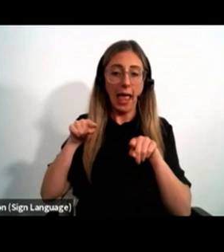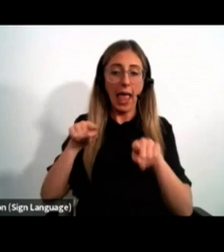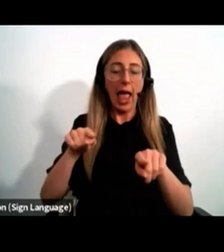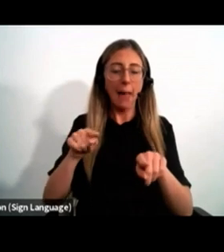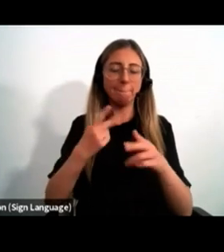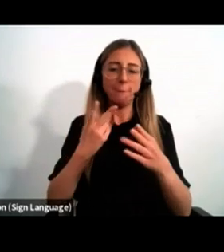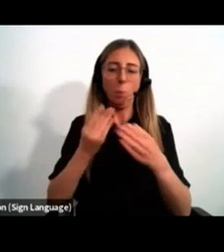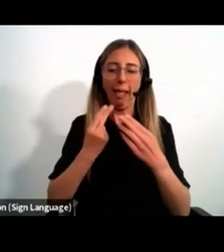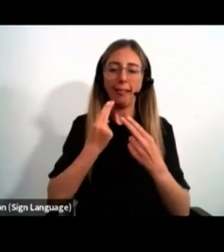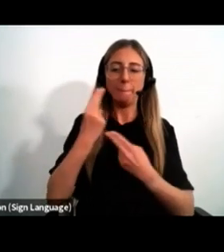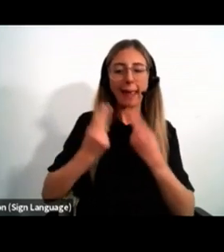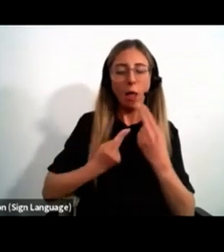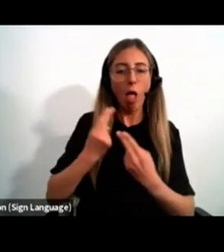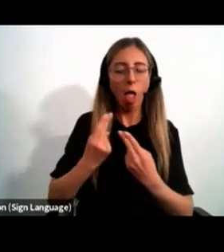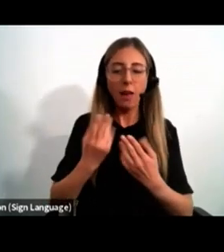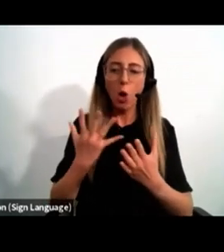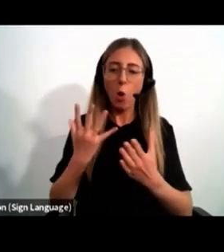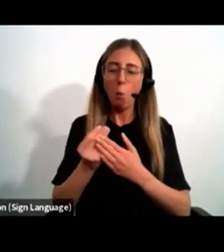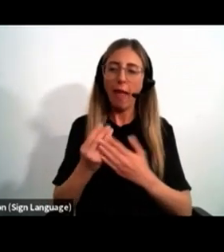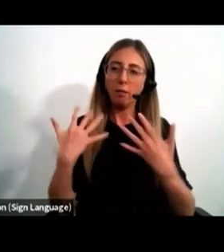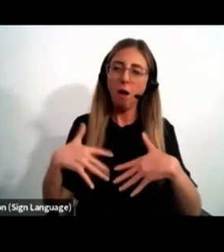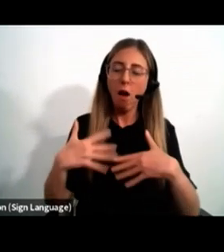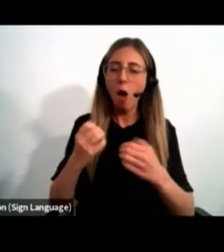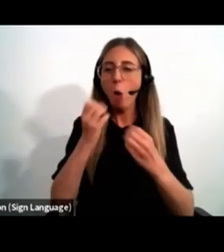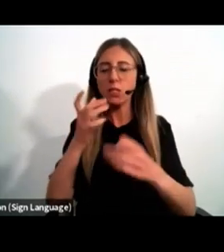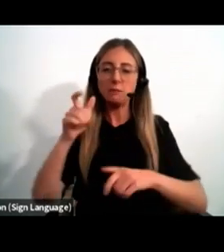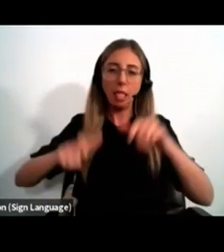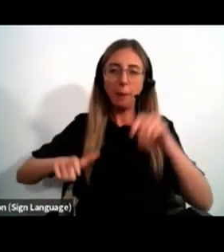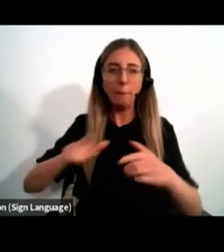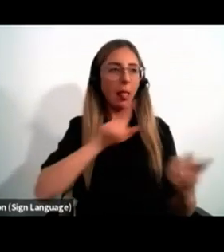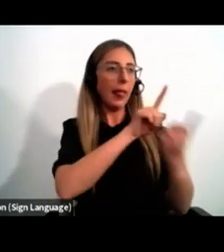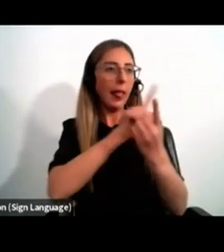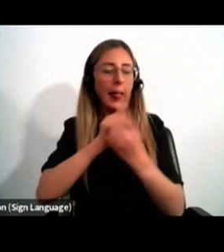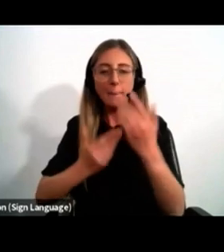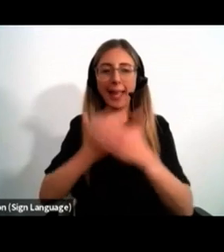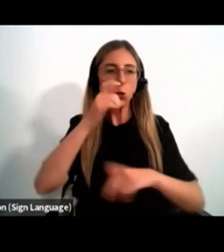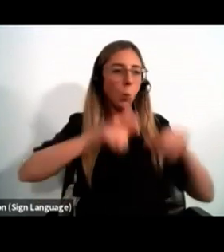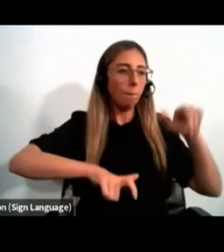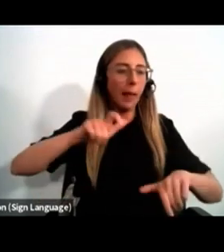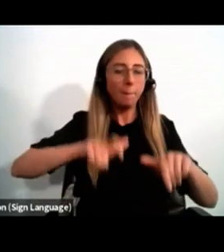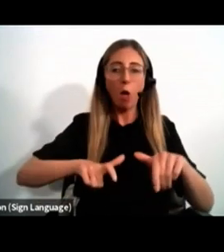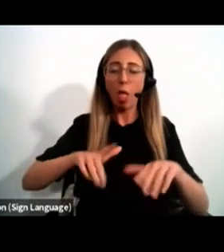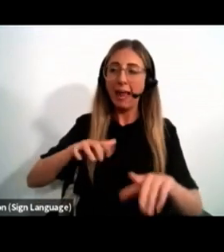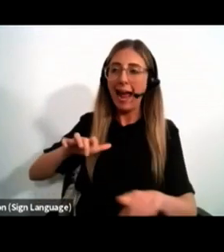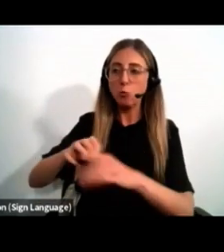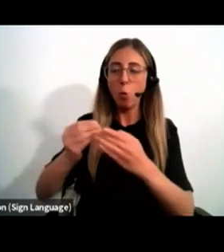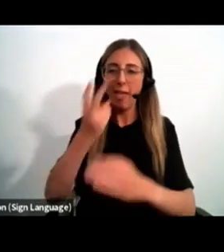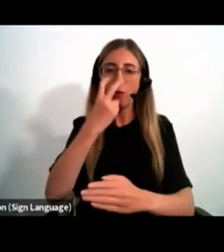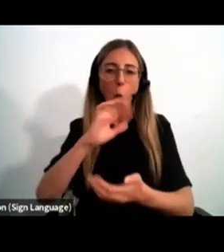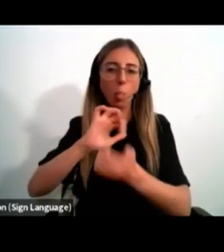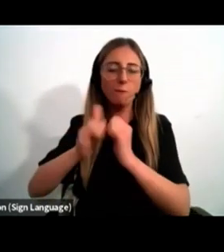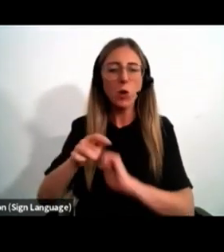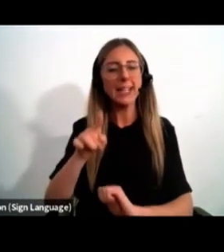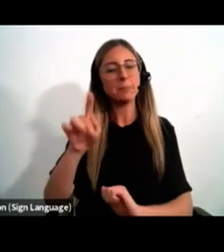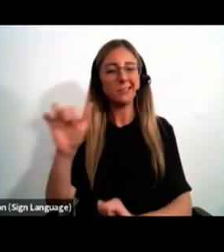5-course dinner in the company of really great people. We make new friends, catch up with old friends. But once again, this year,